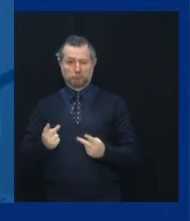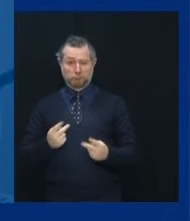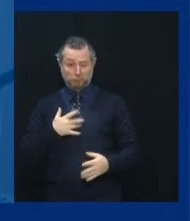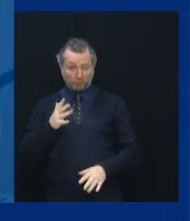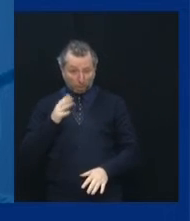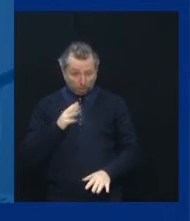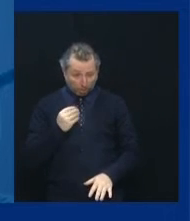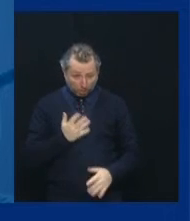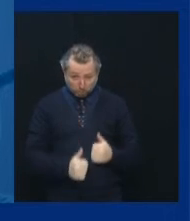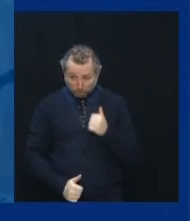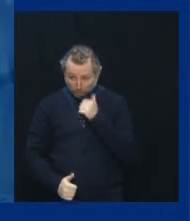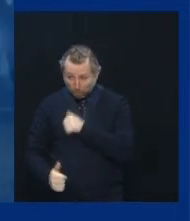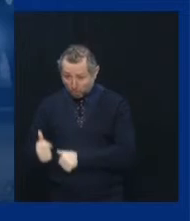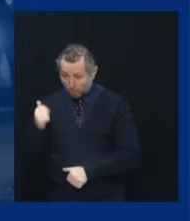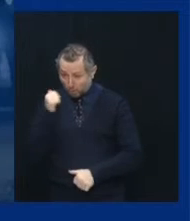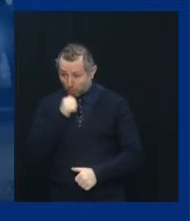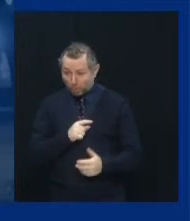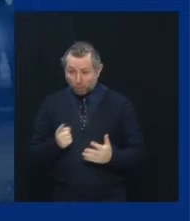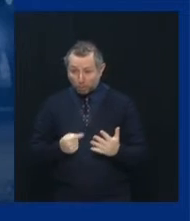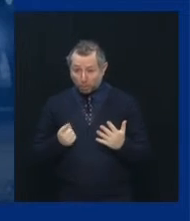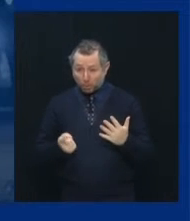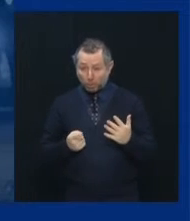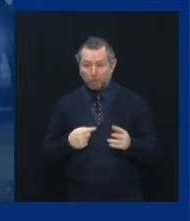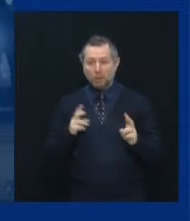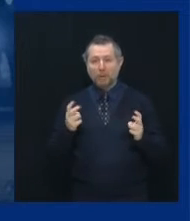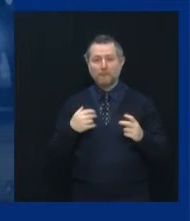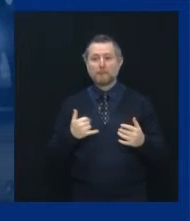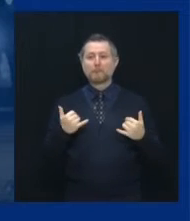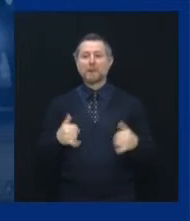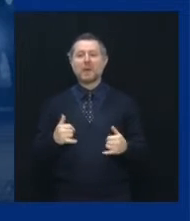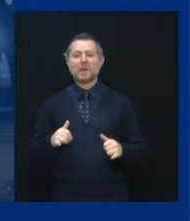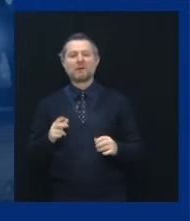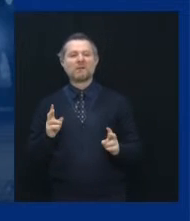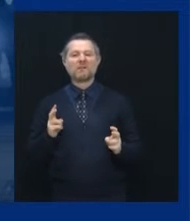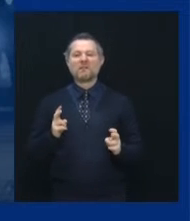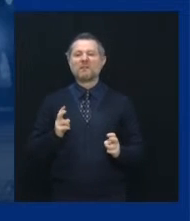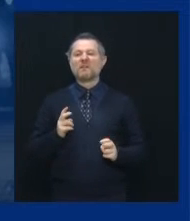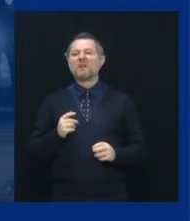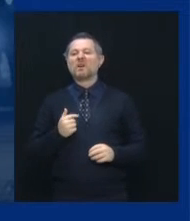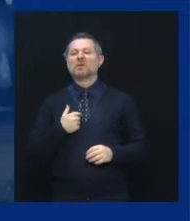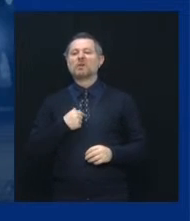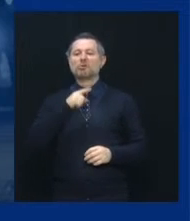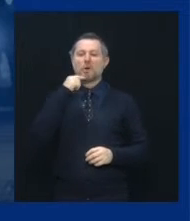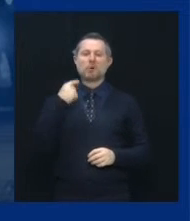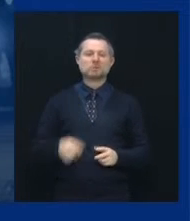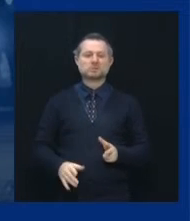And we are literally playing Russian roulette with it.